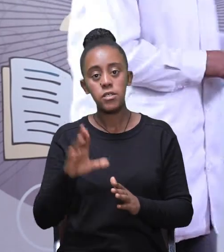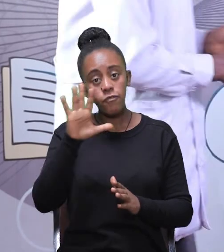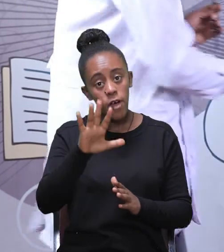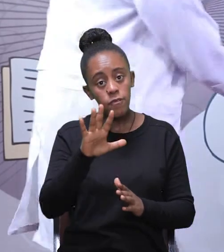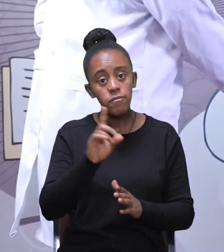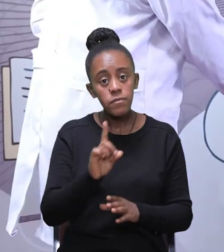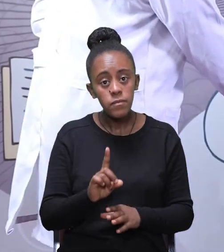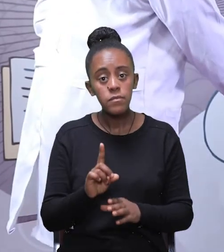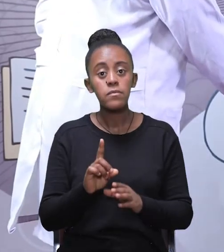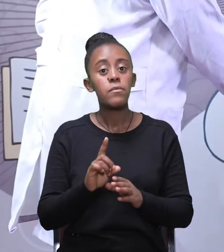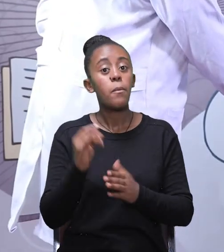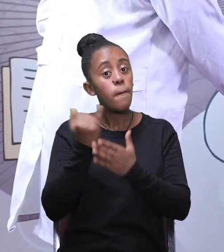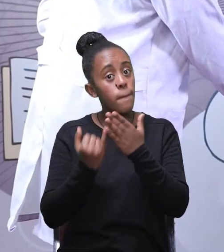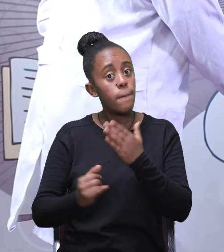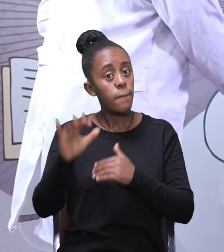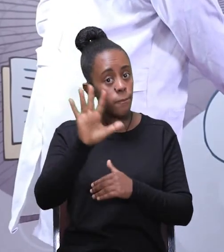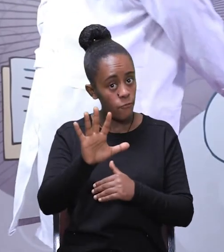5,